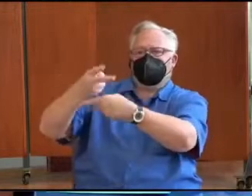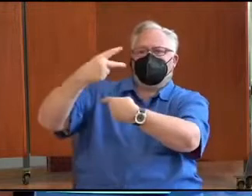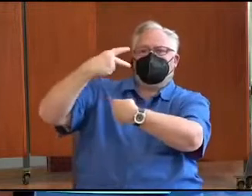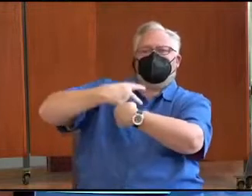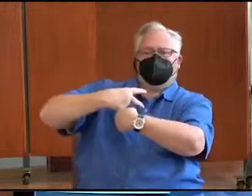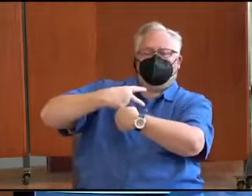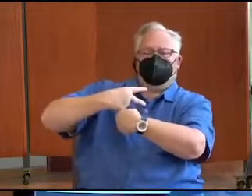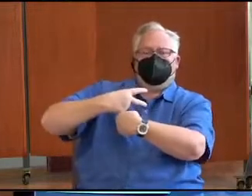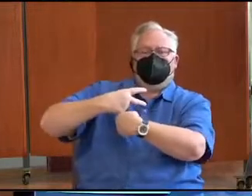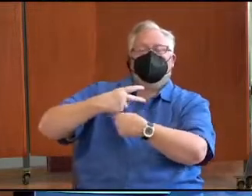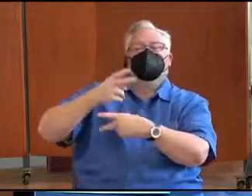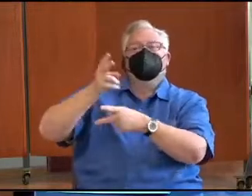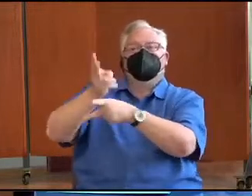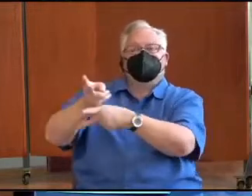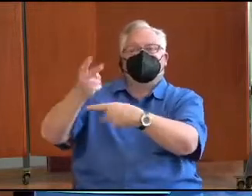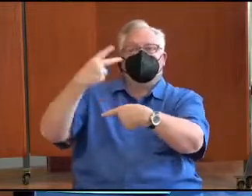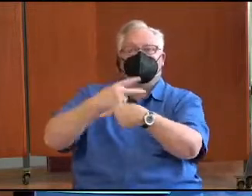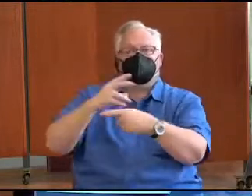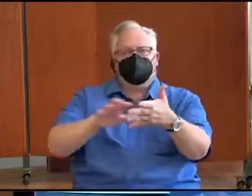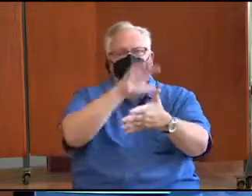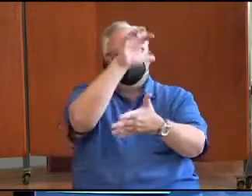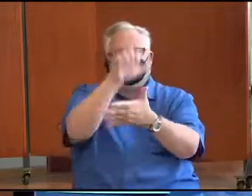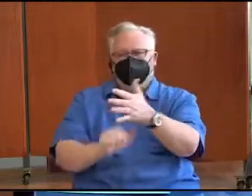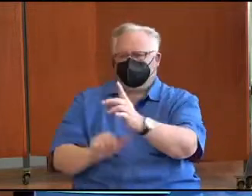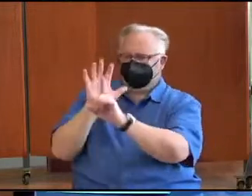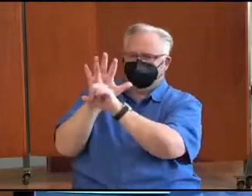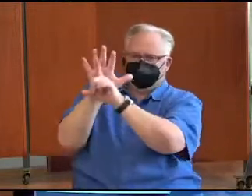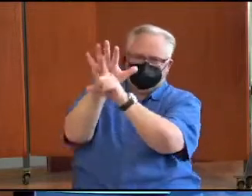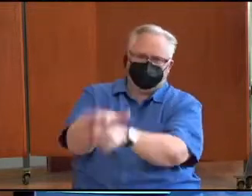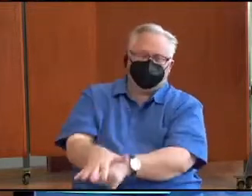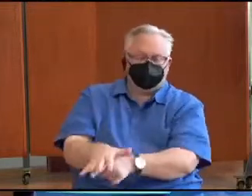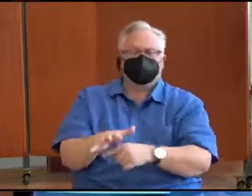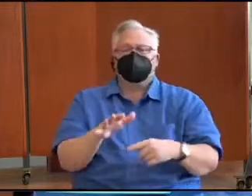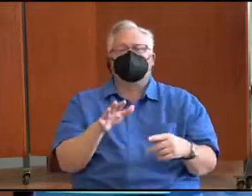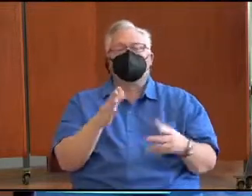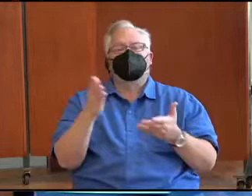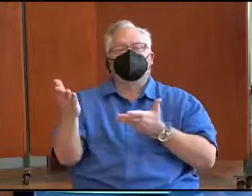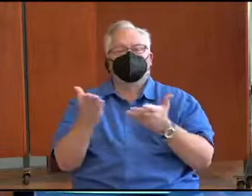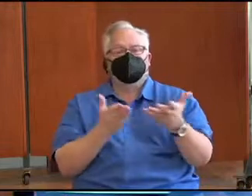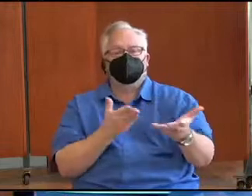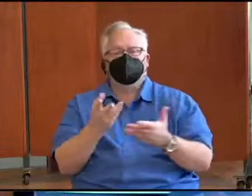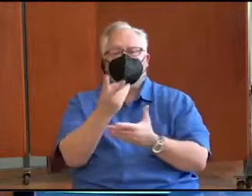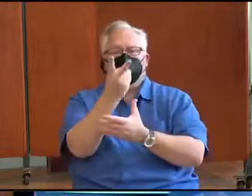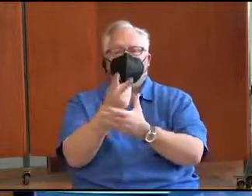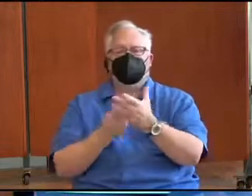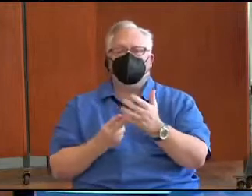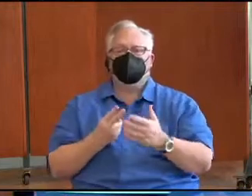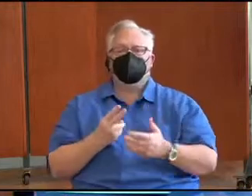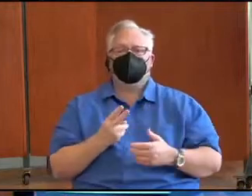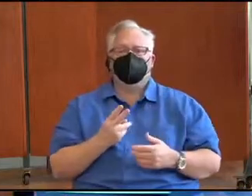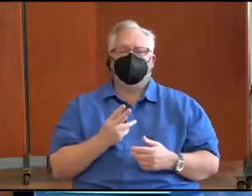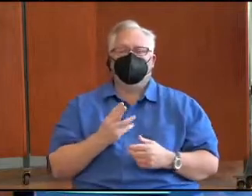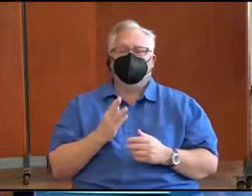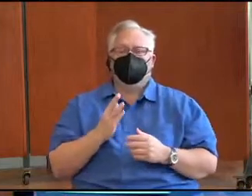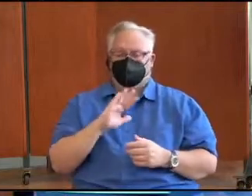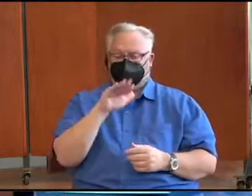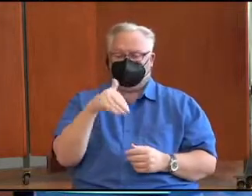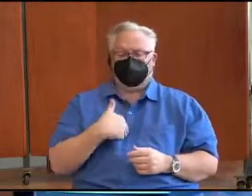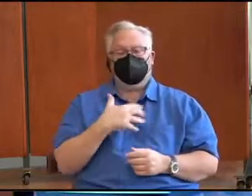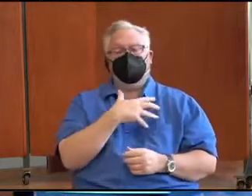mutual care that dismantles oppression, mutual care that serves both the spirit and the